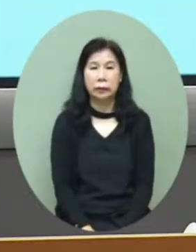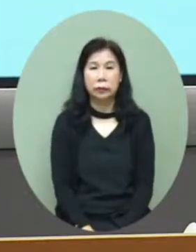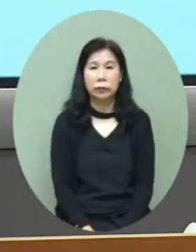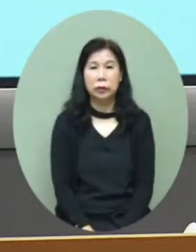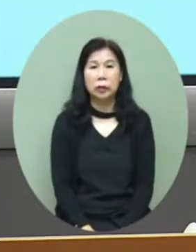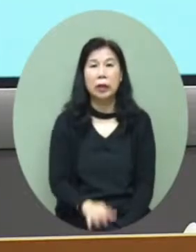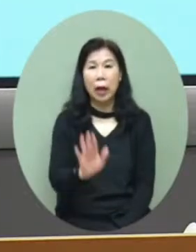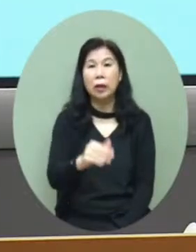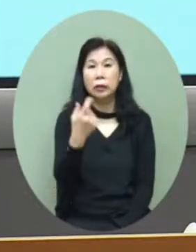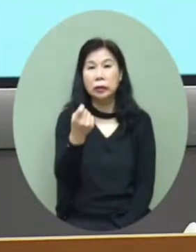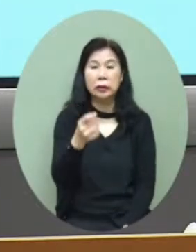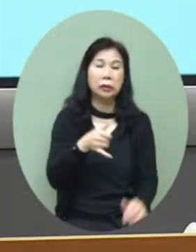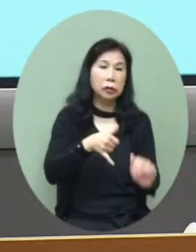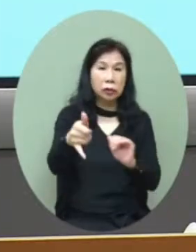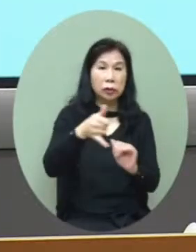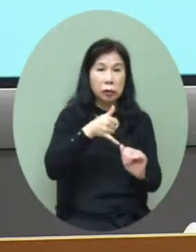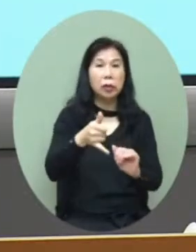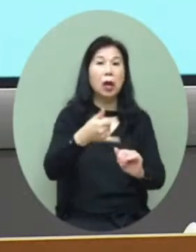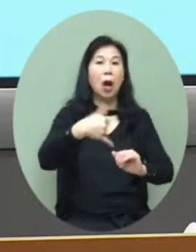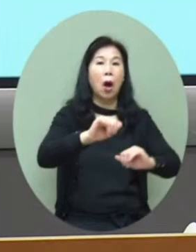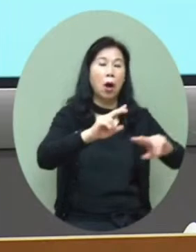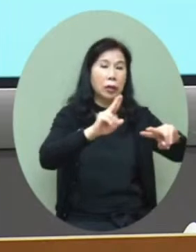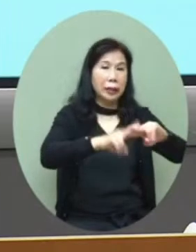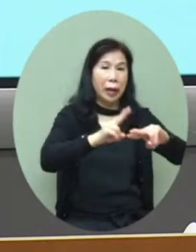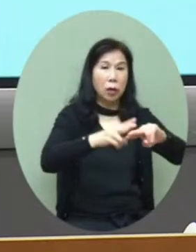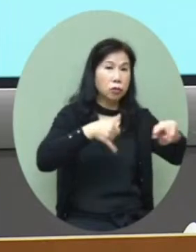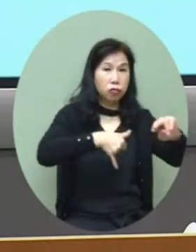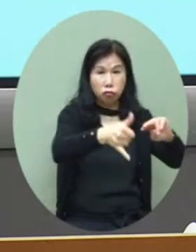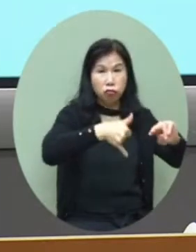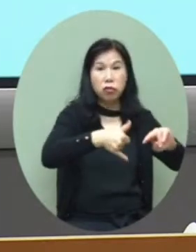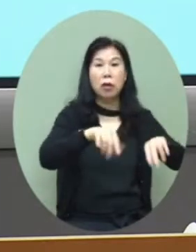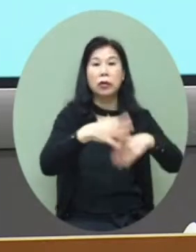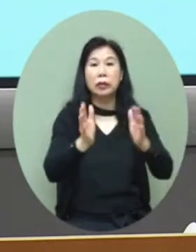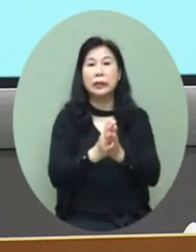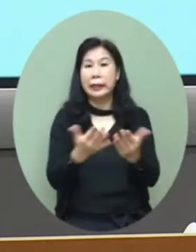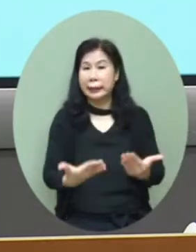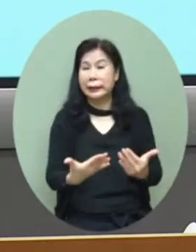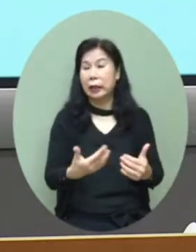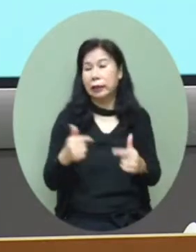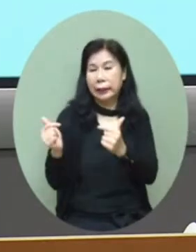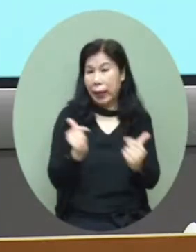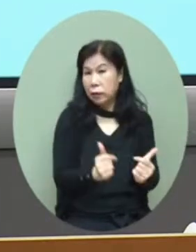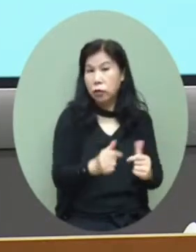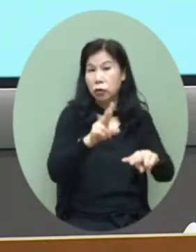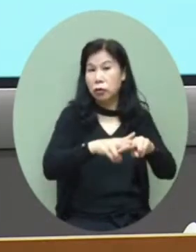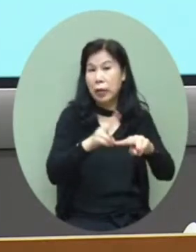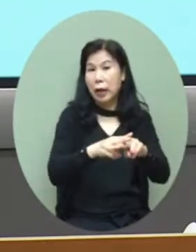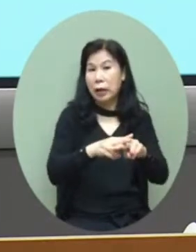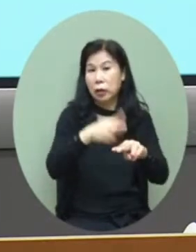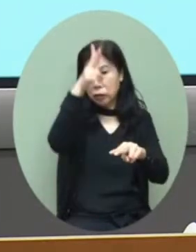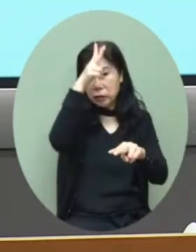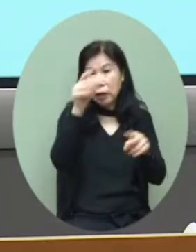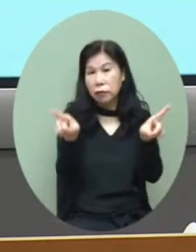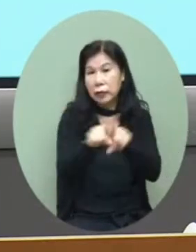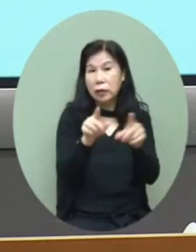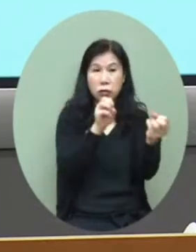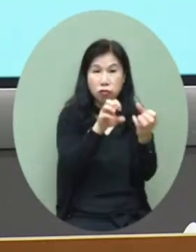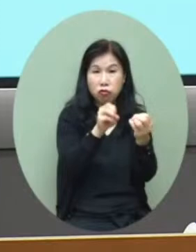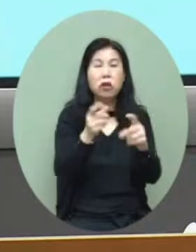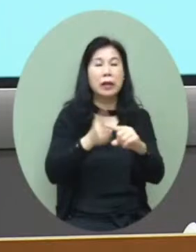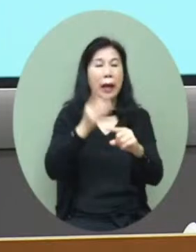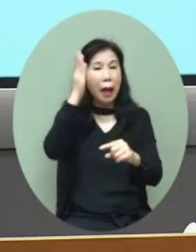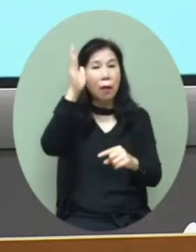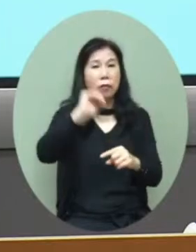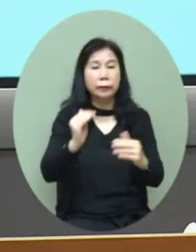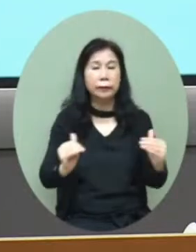our counterparts, and we hope that we can reach some agreed measures so